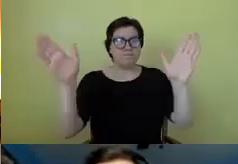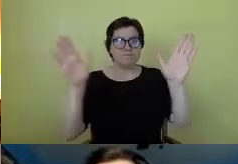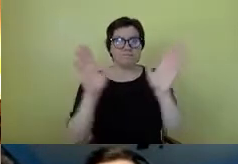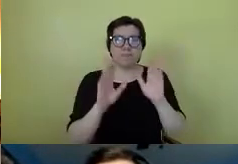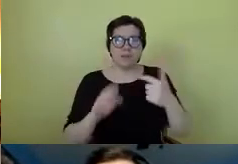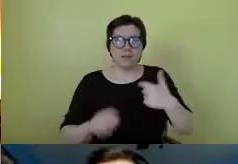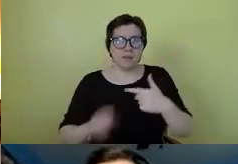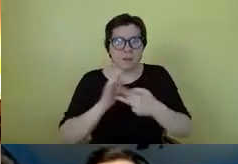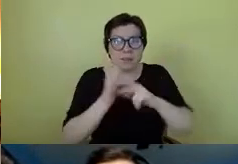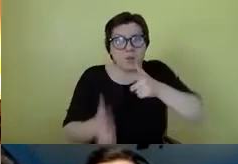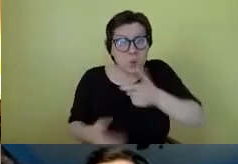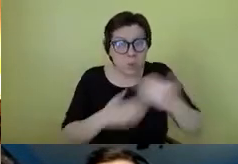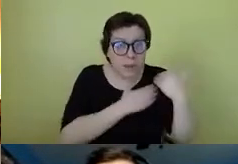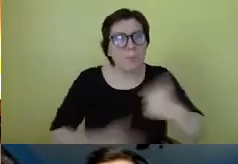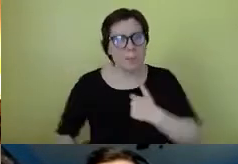got to do it.